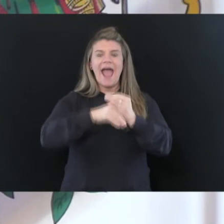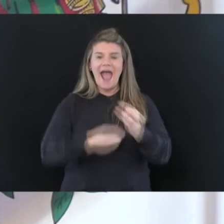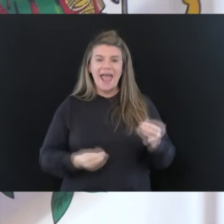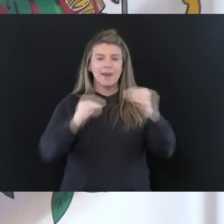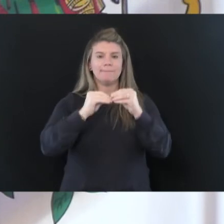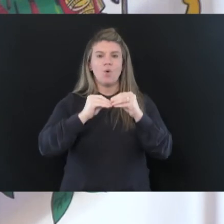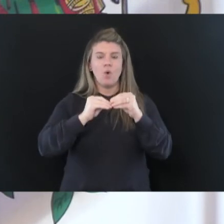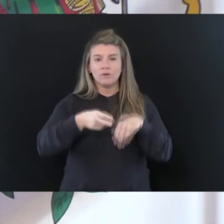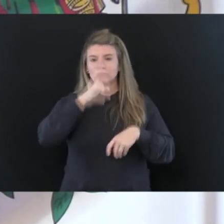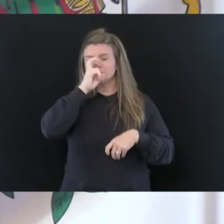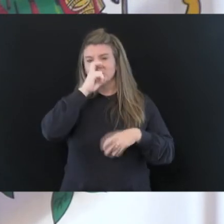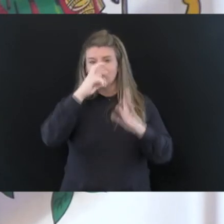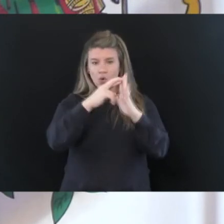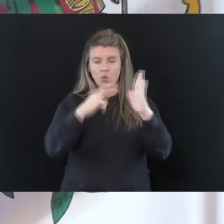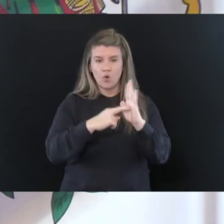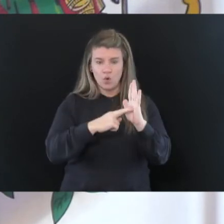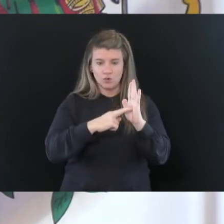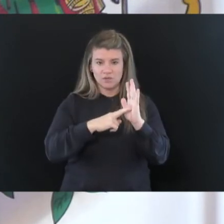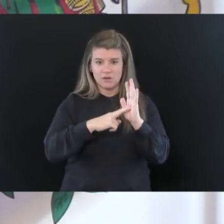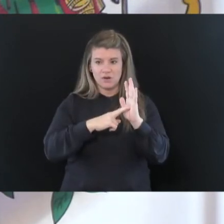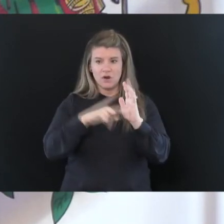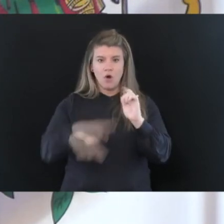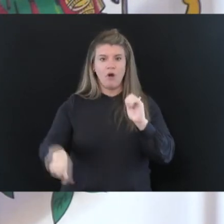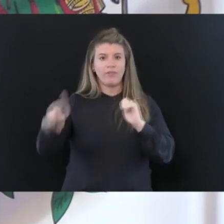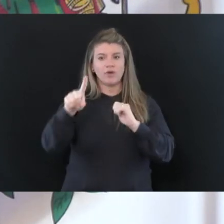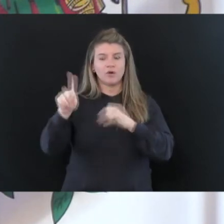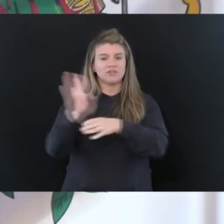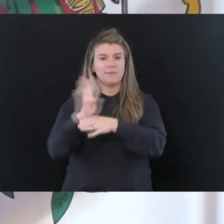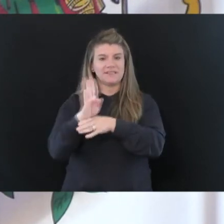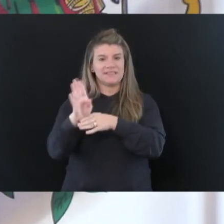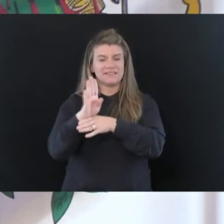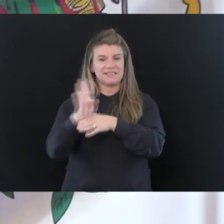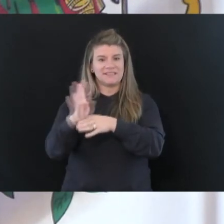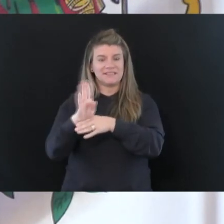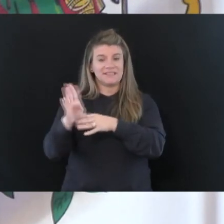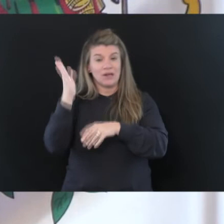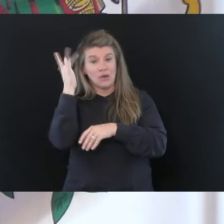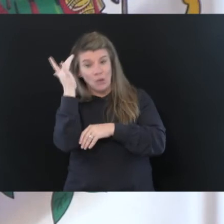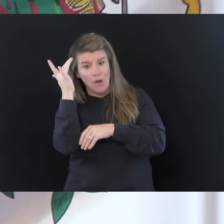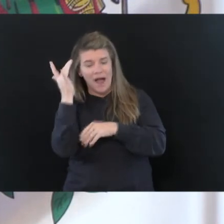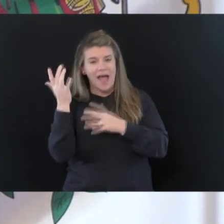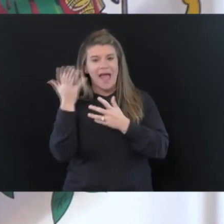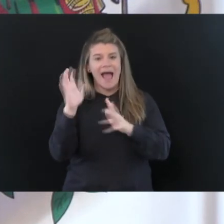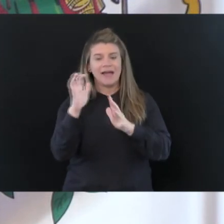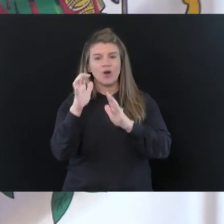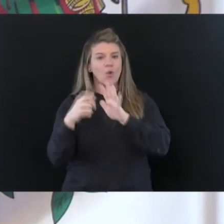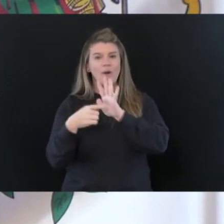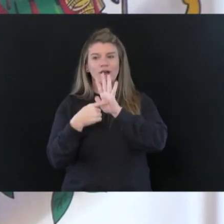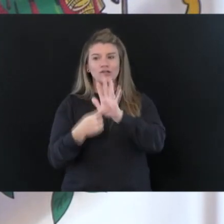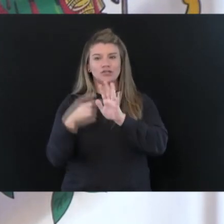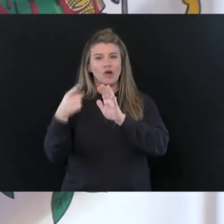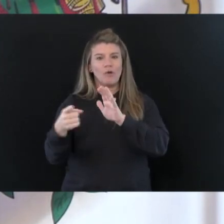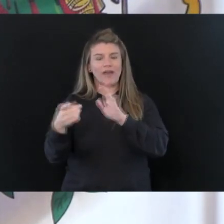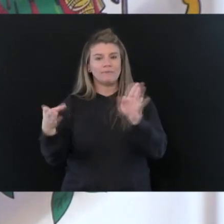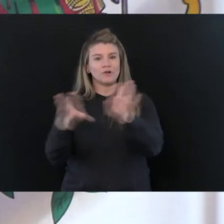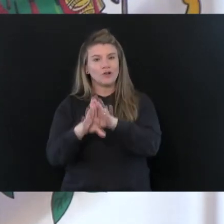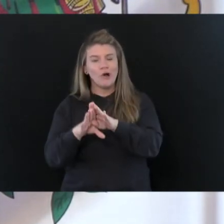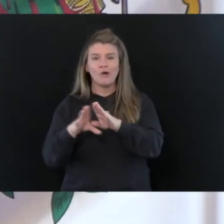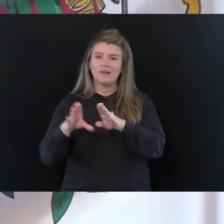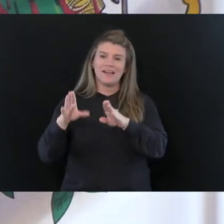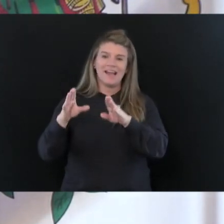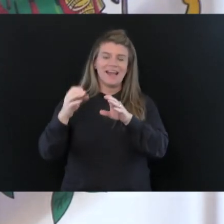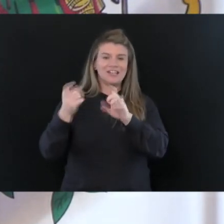stringent requirements on us that we cannot show that are going to make a significant difference.